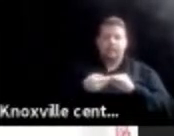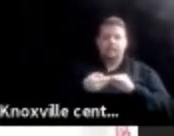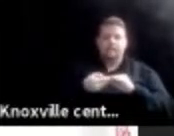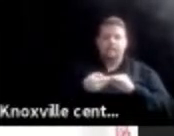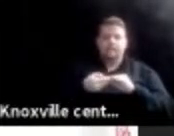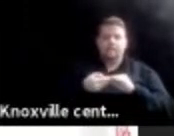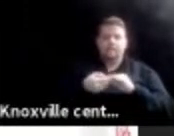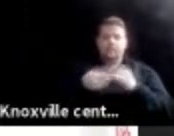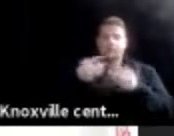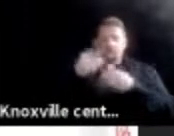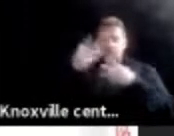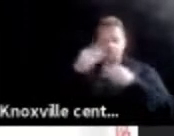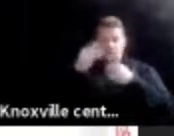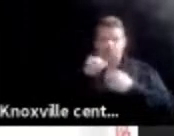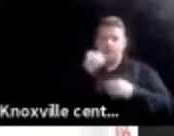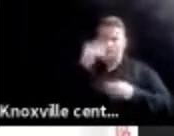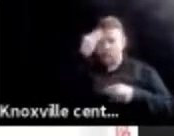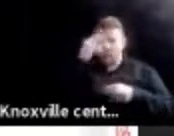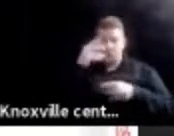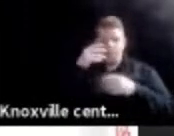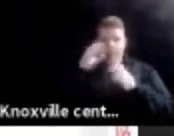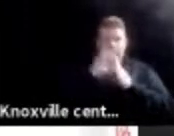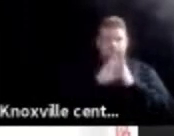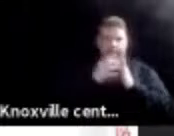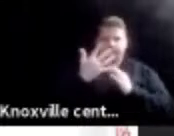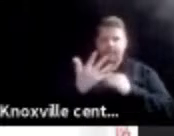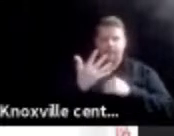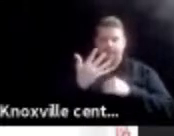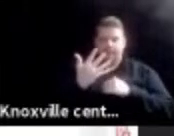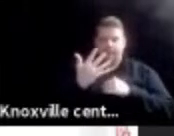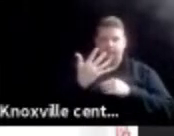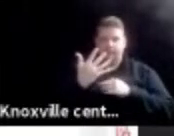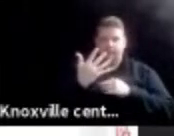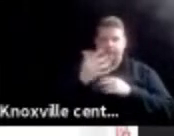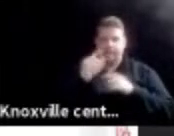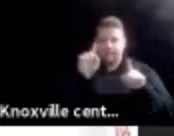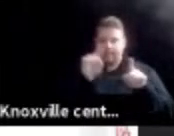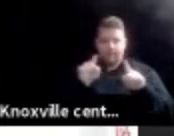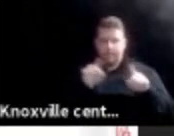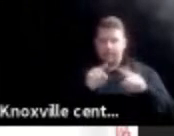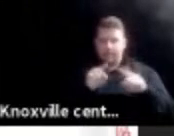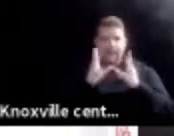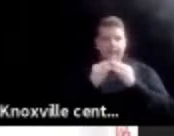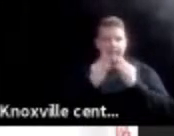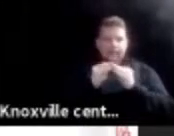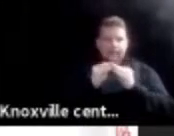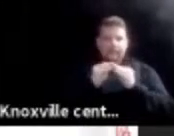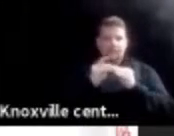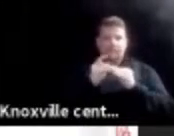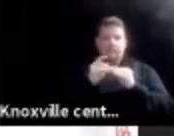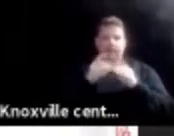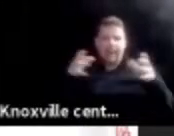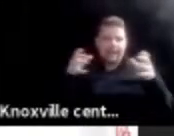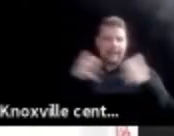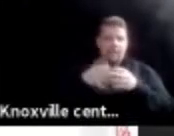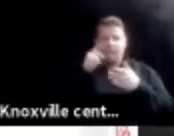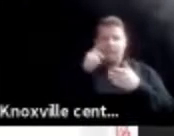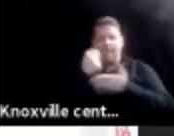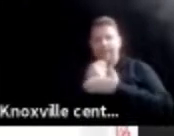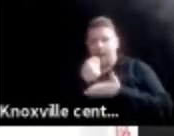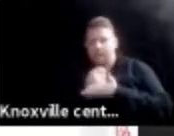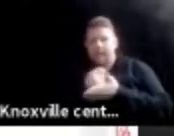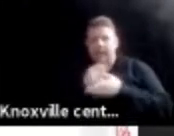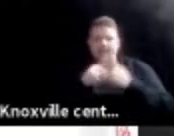scrolling down to underneath paragraph 5, I added like meetings for like gatherings for therapy and stuff like